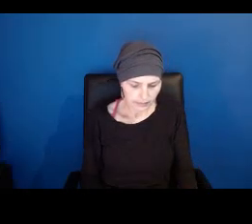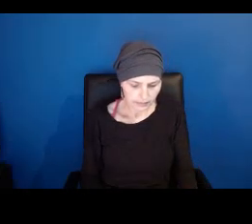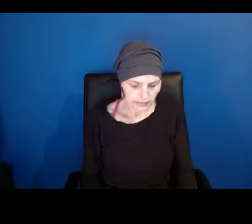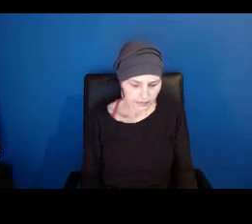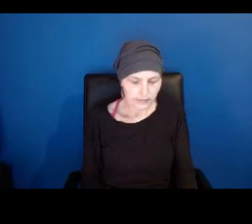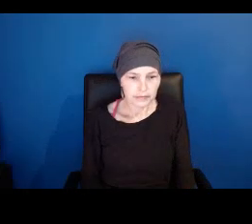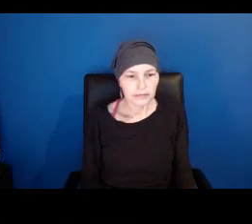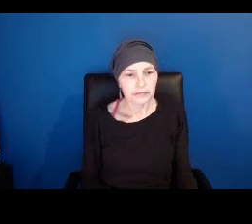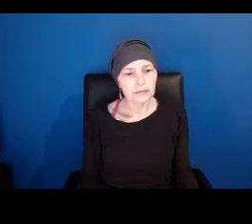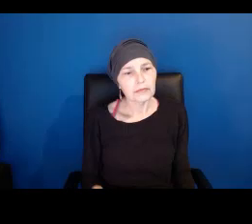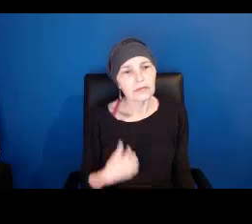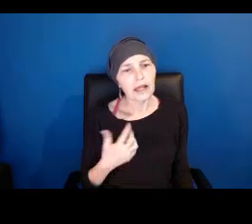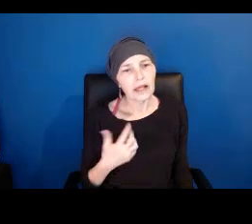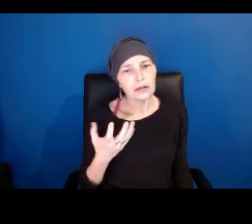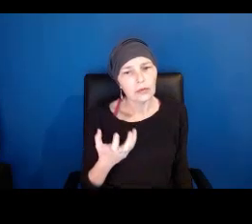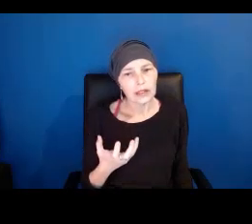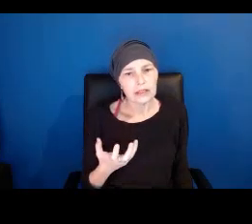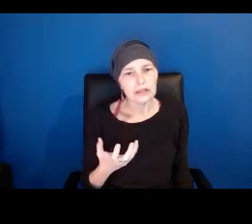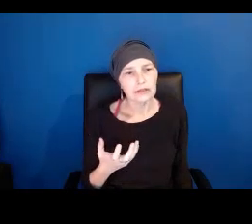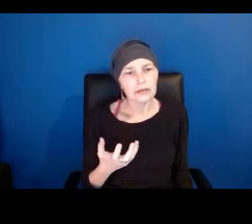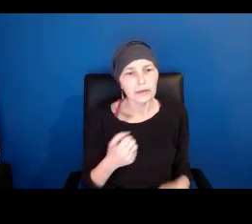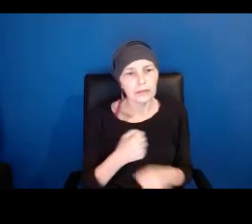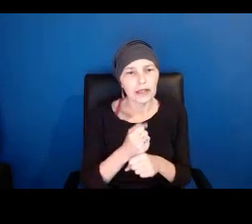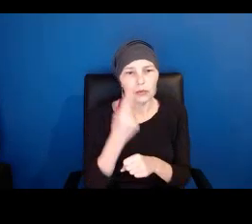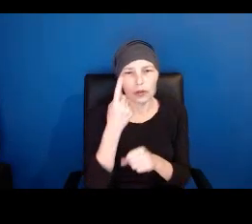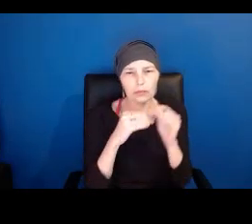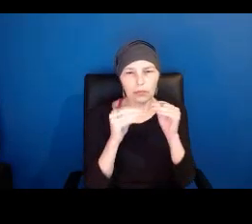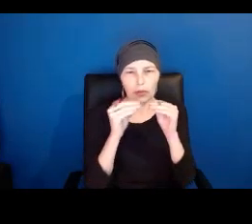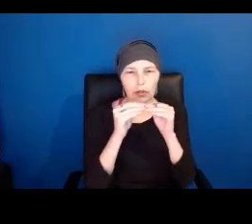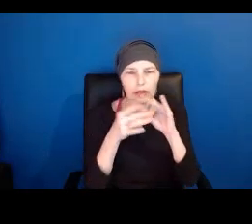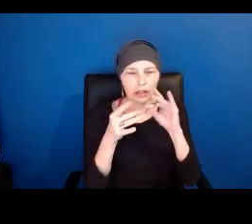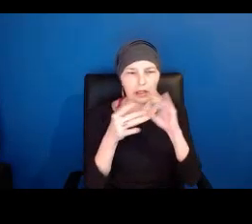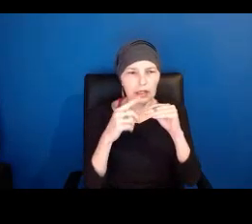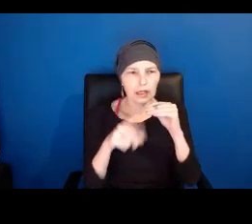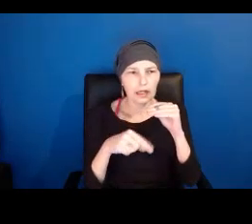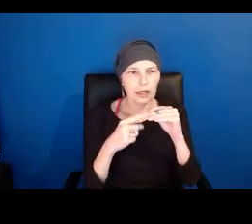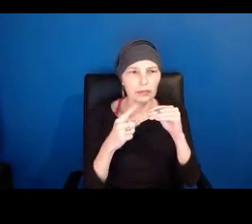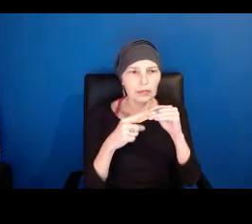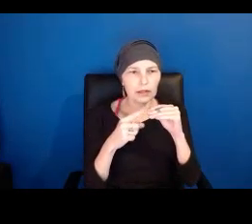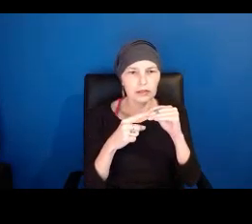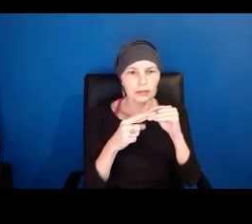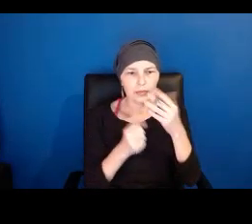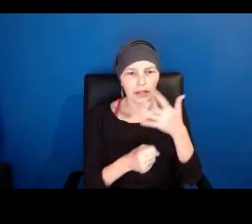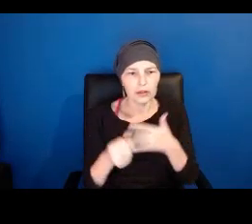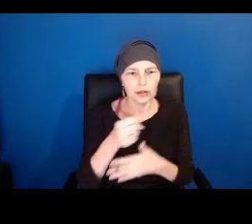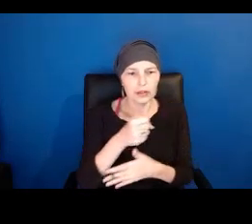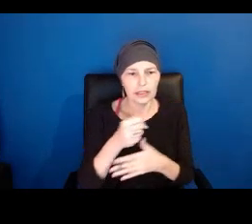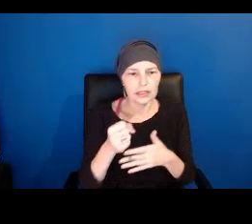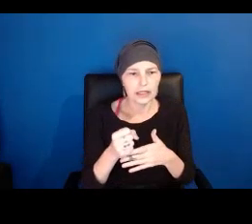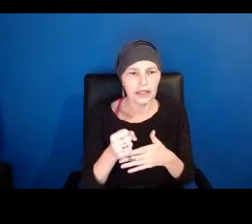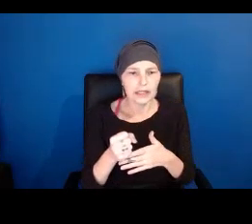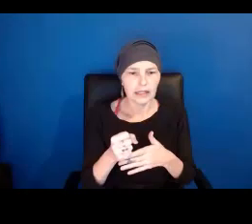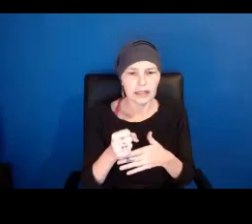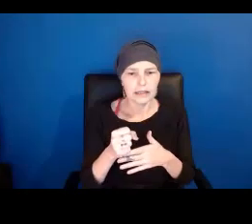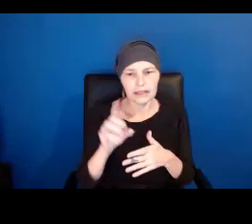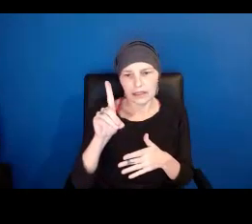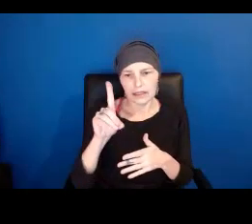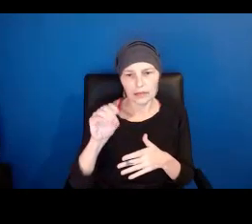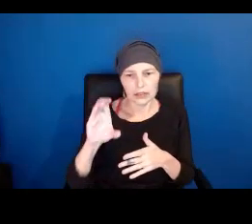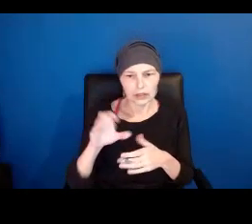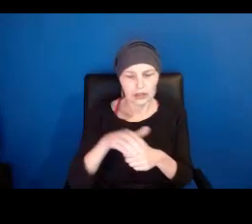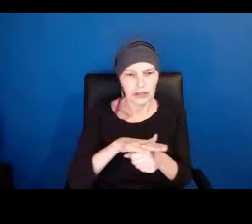I did want to maybe make one more comment on the priority neighborhood decarbonization zones. It's important to reiterate that these are